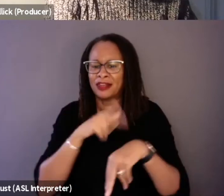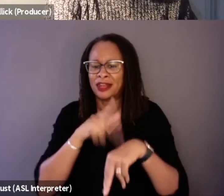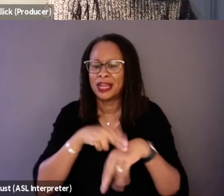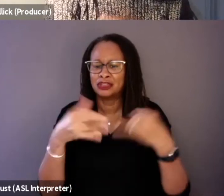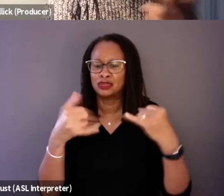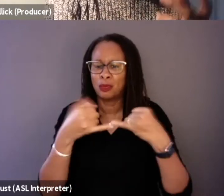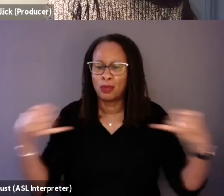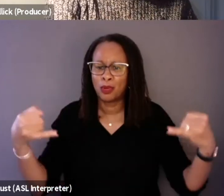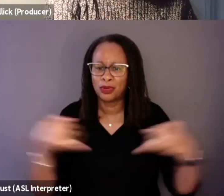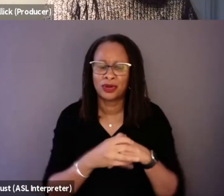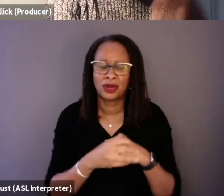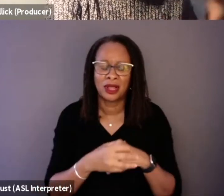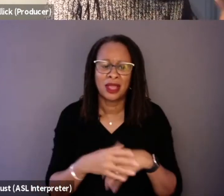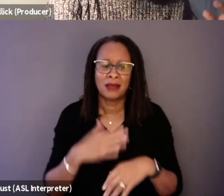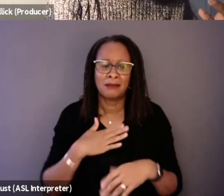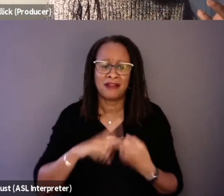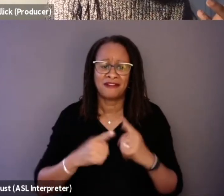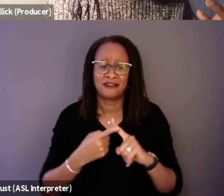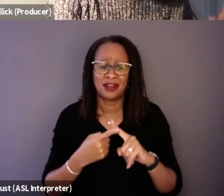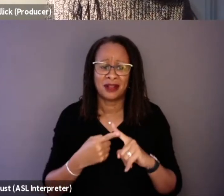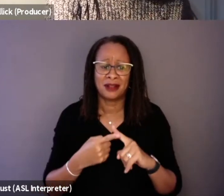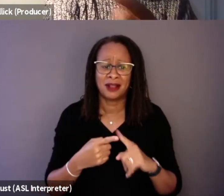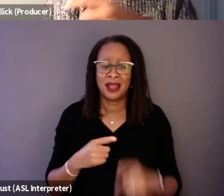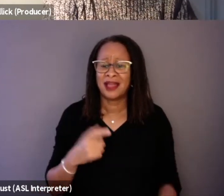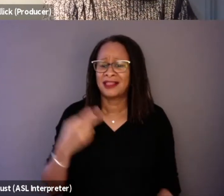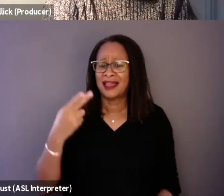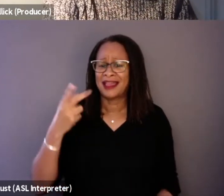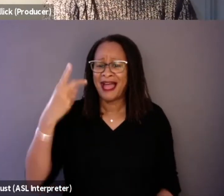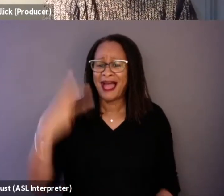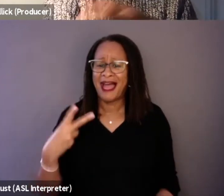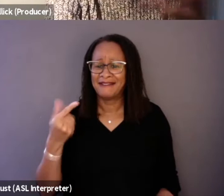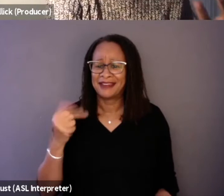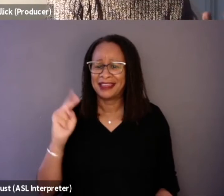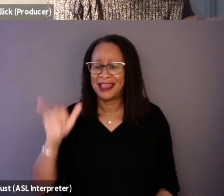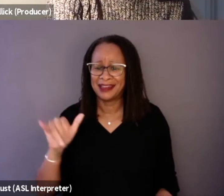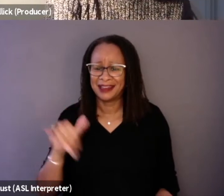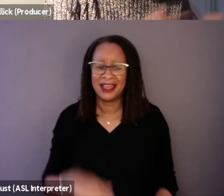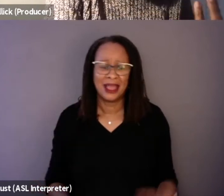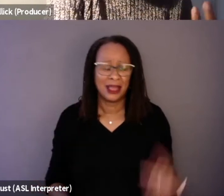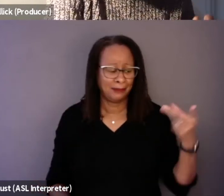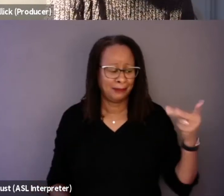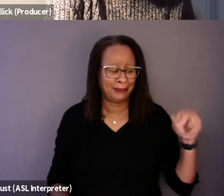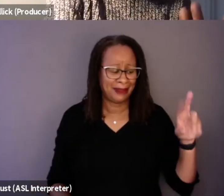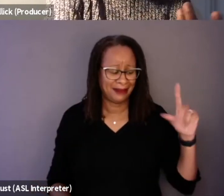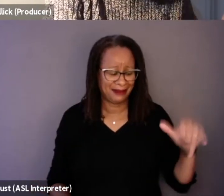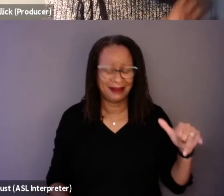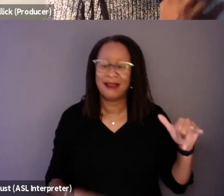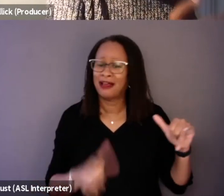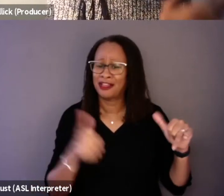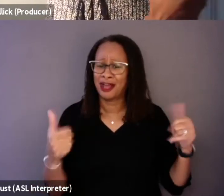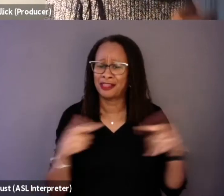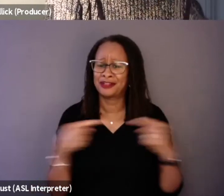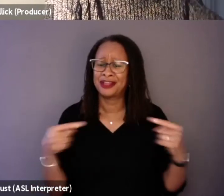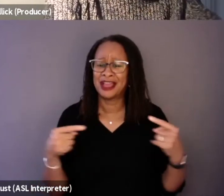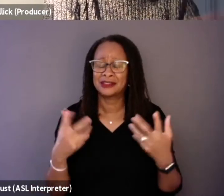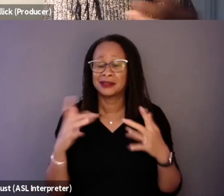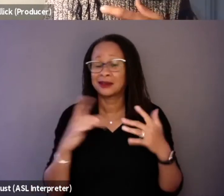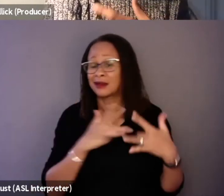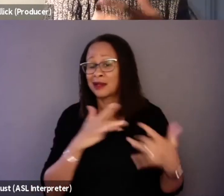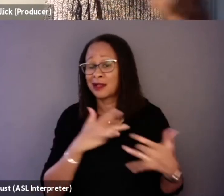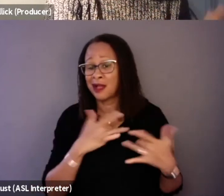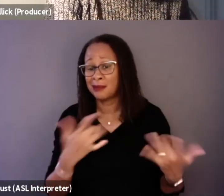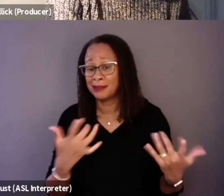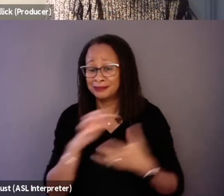I'm like, my friends joke, half Ghani on one side and you know, which is a common mix, and then people